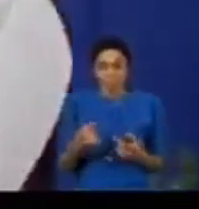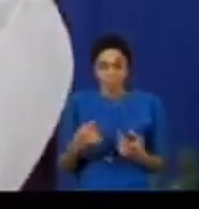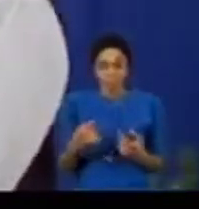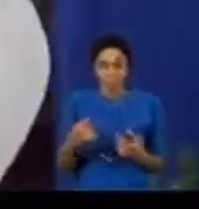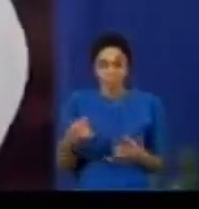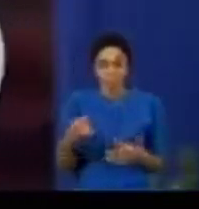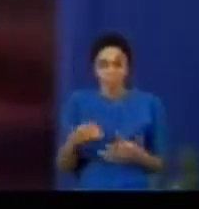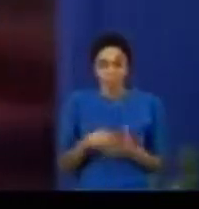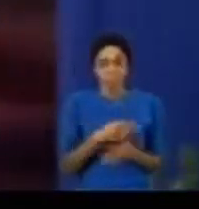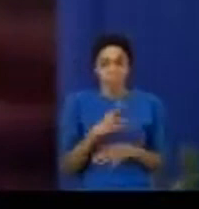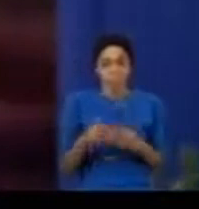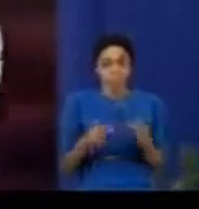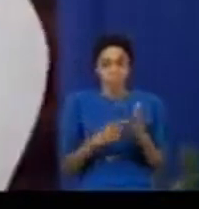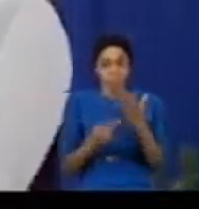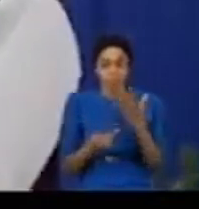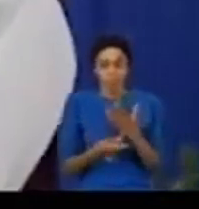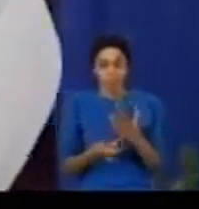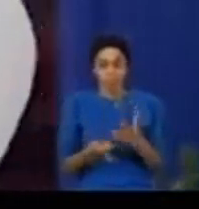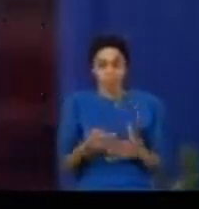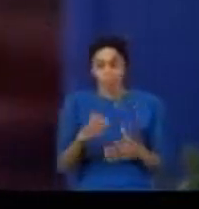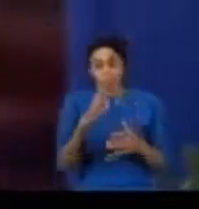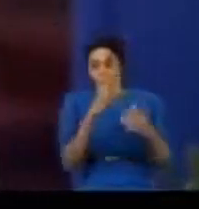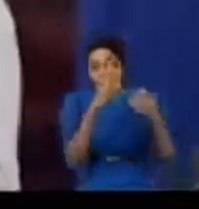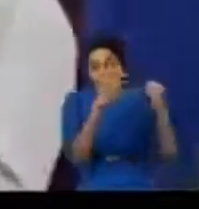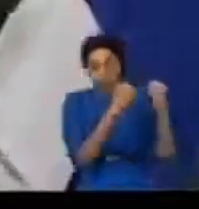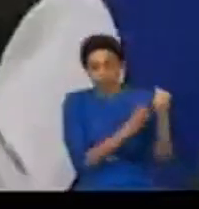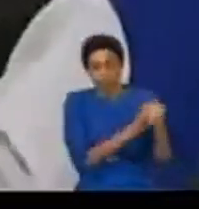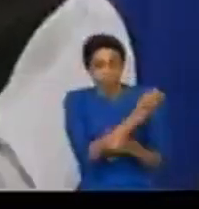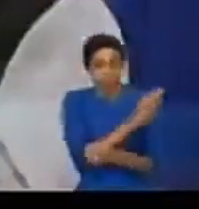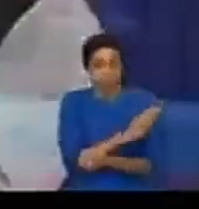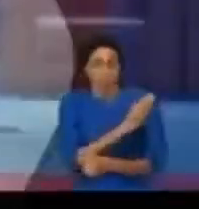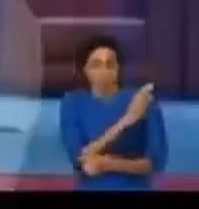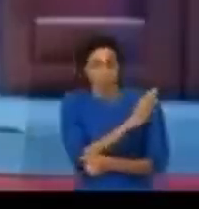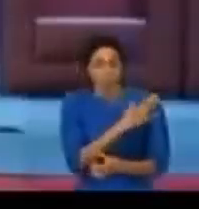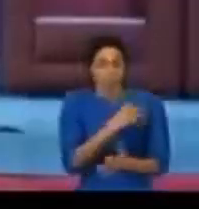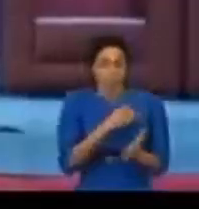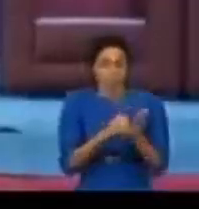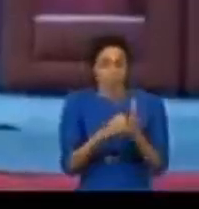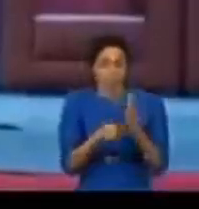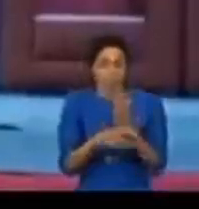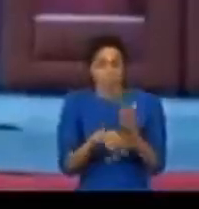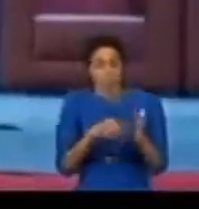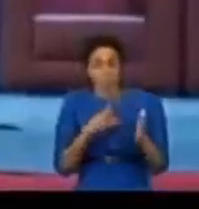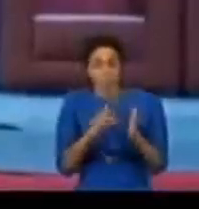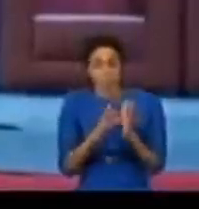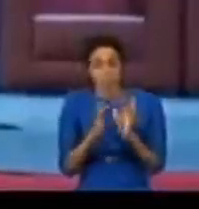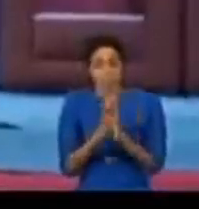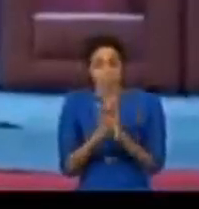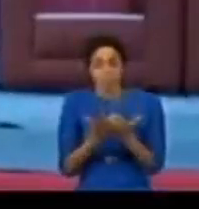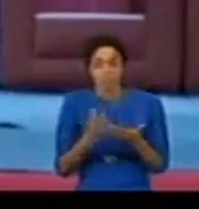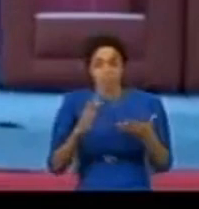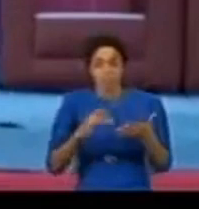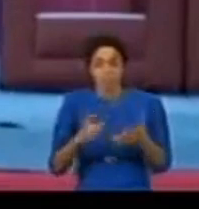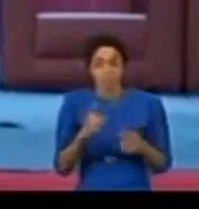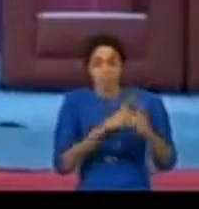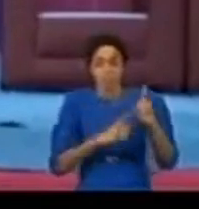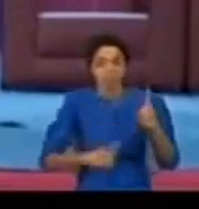programs, the faith clinic, the seminar, and the Bible studies, the Lord transformed my